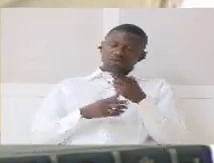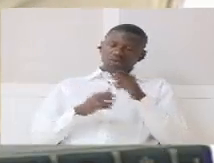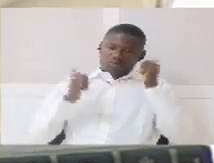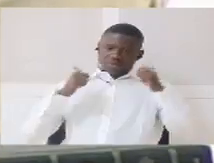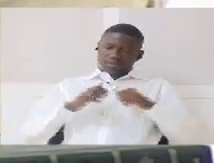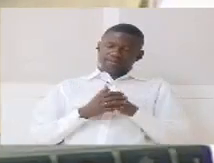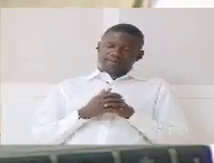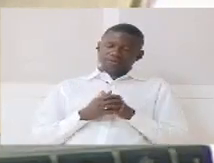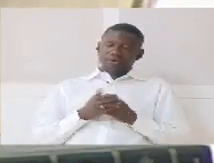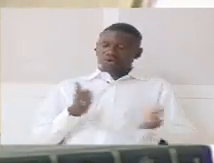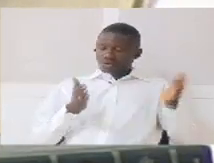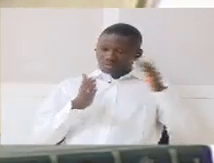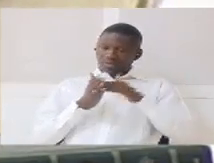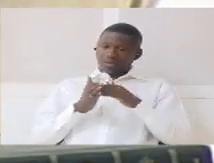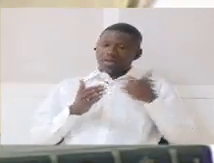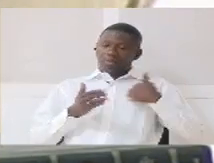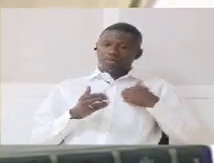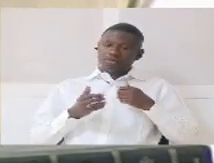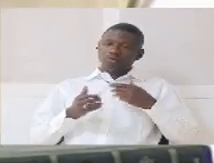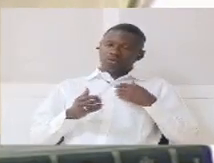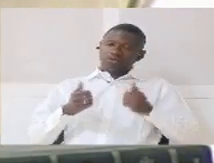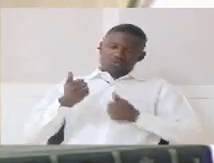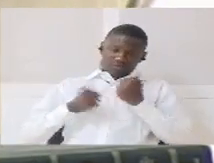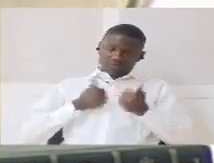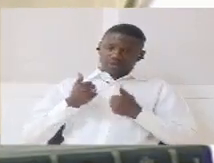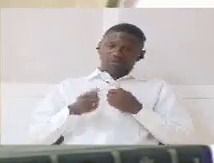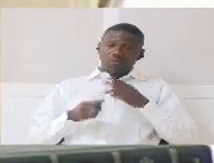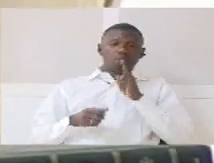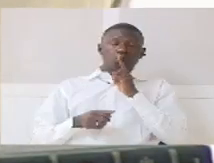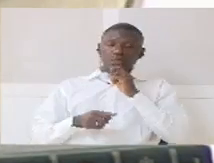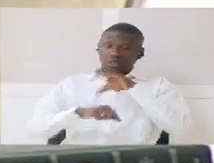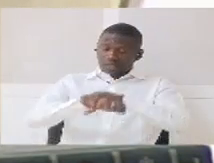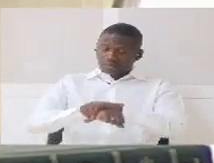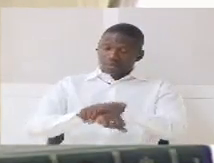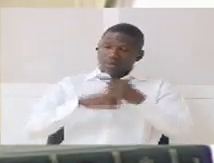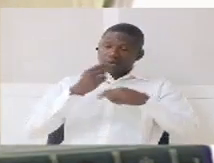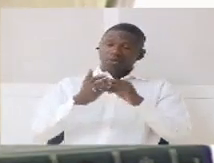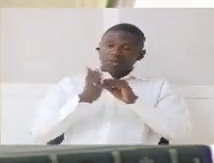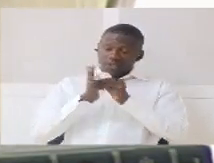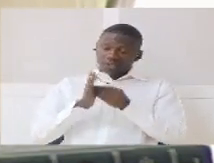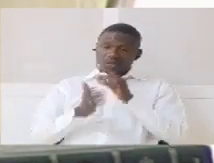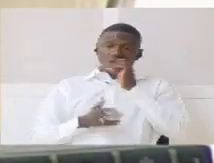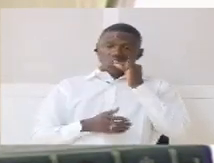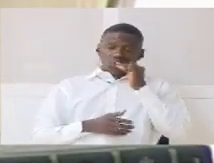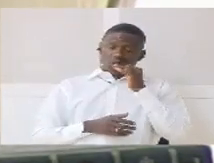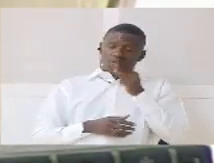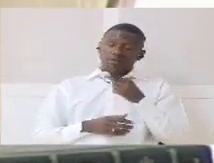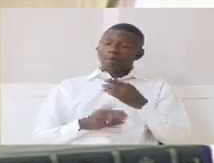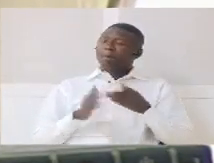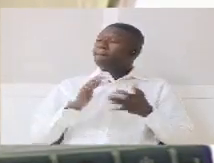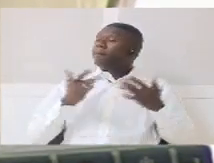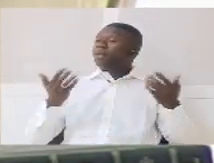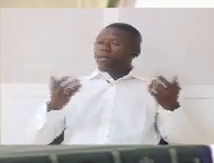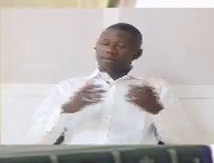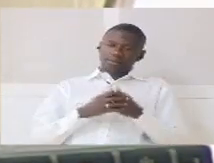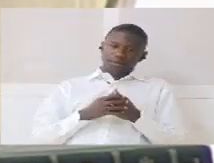Wakata officer minna. The officers that. Siya batale. But that pass to that is many, and but